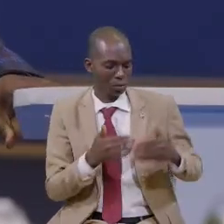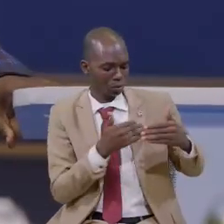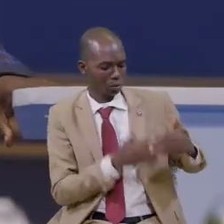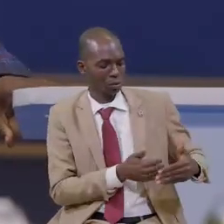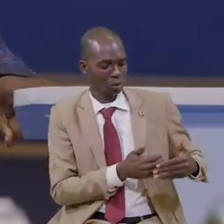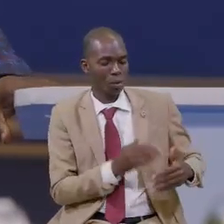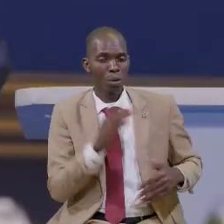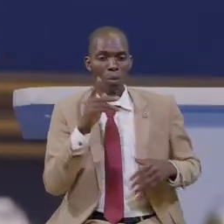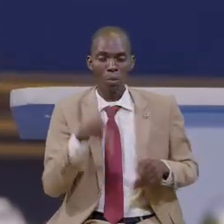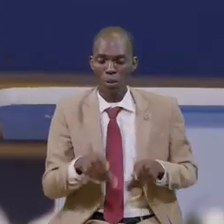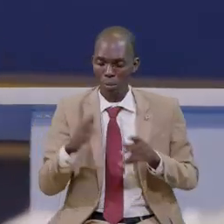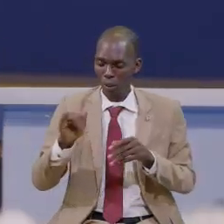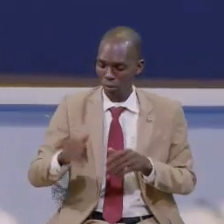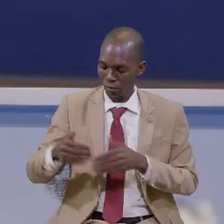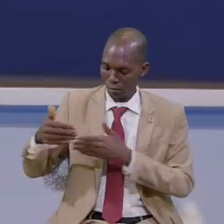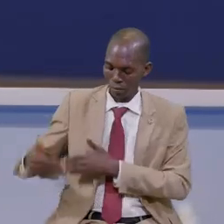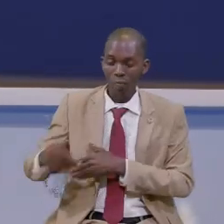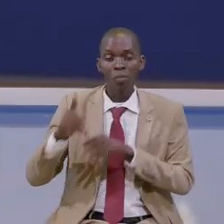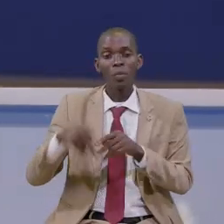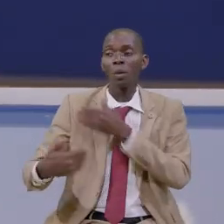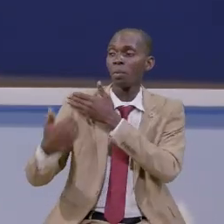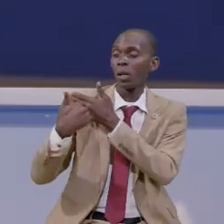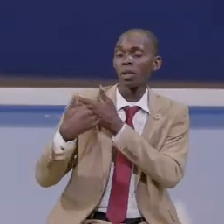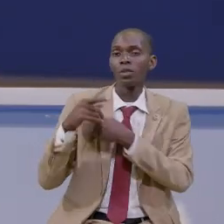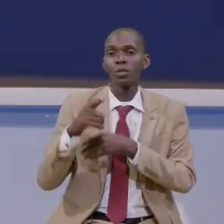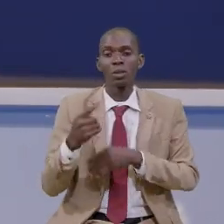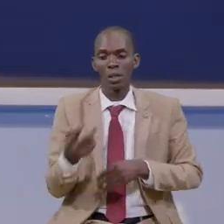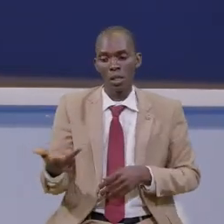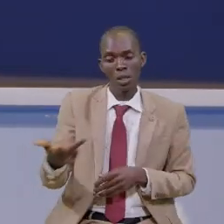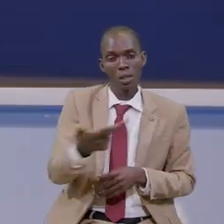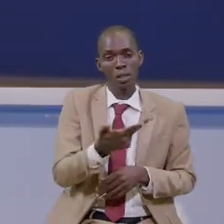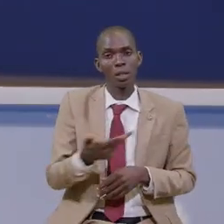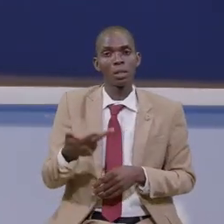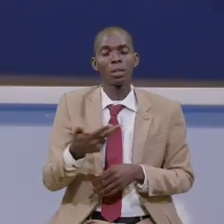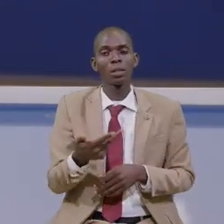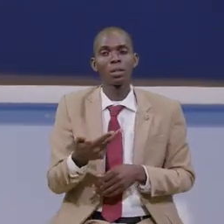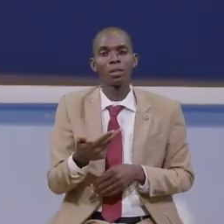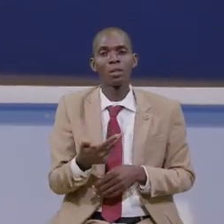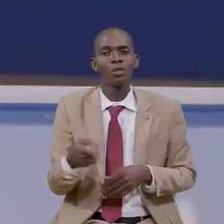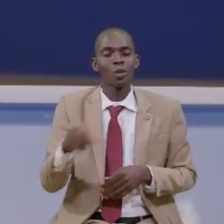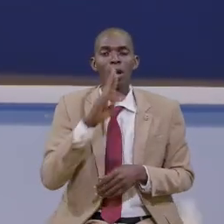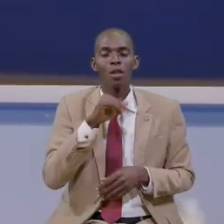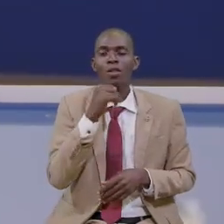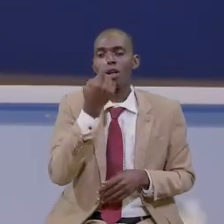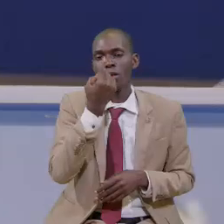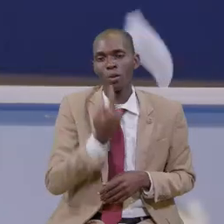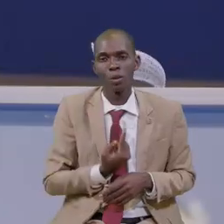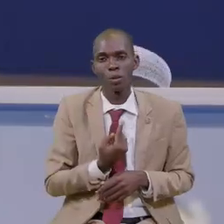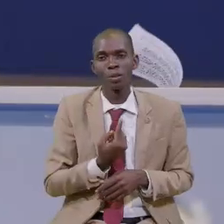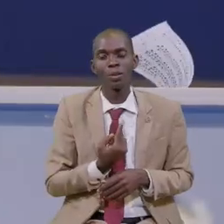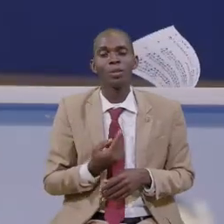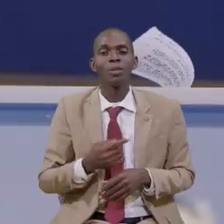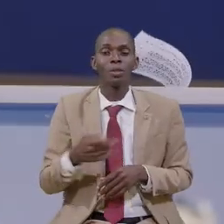side, the person behind you there, the three of them, you are not alone. All the other